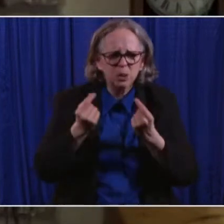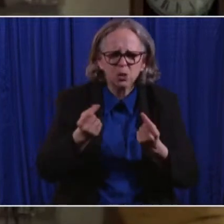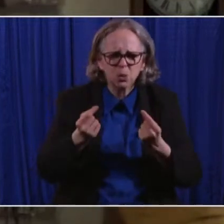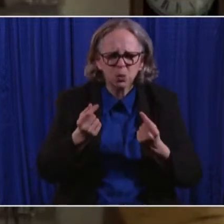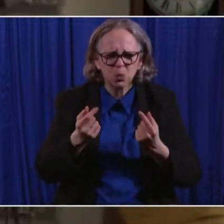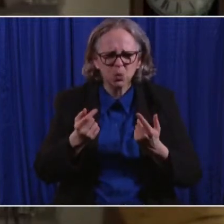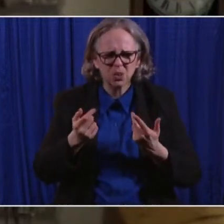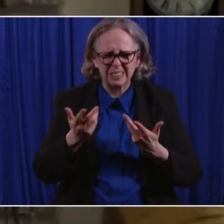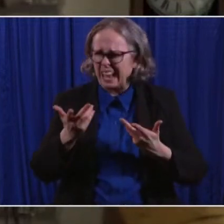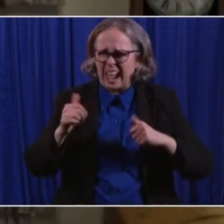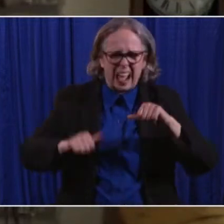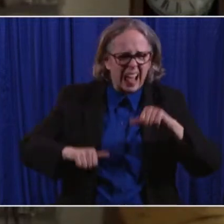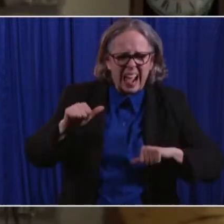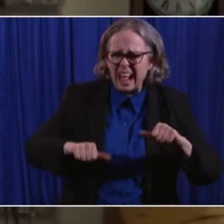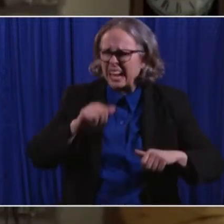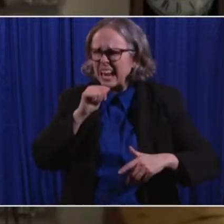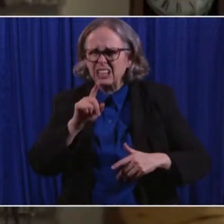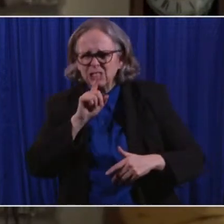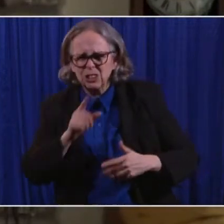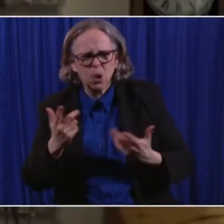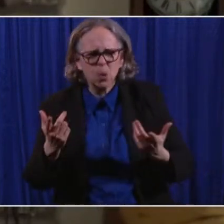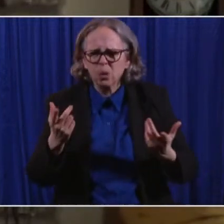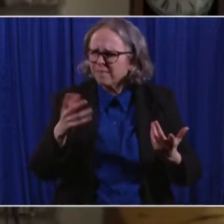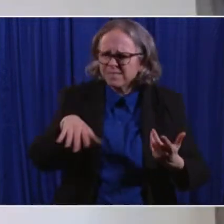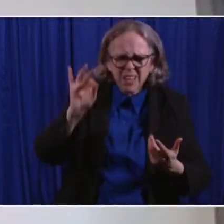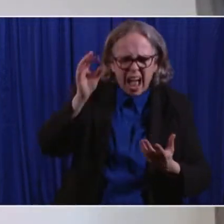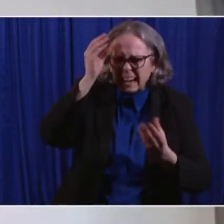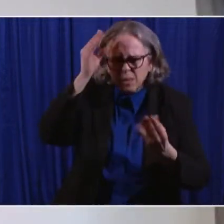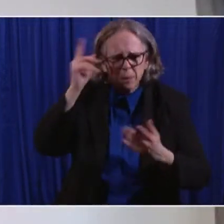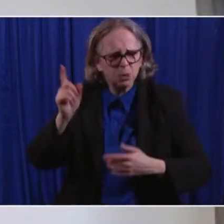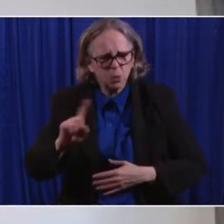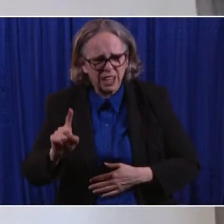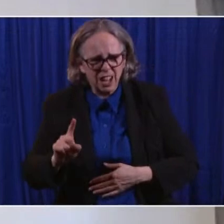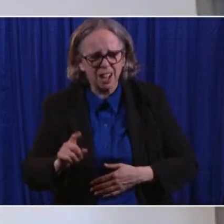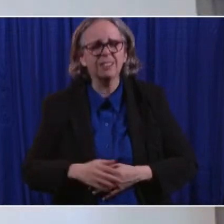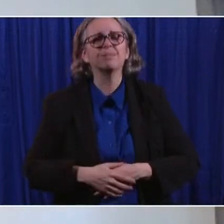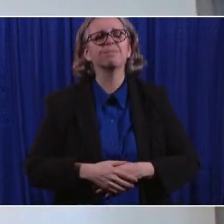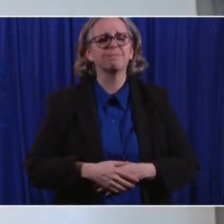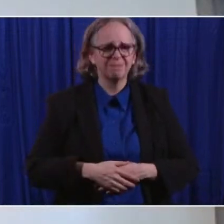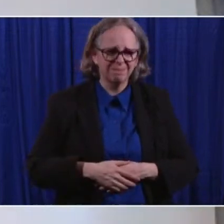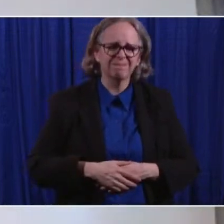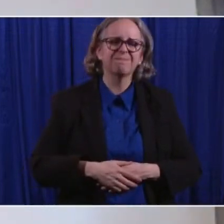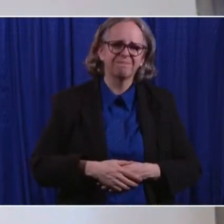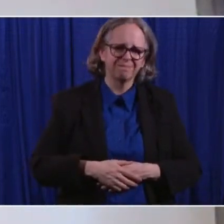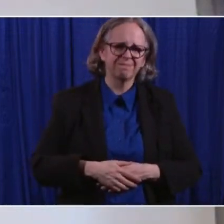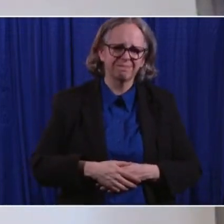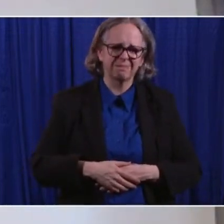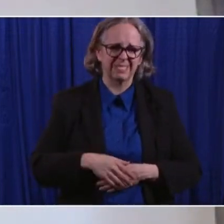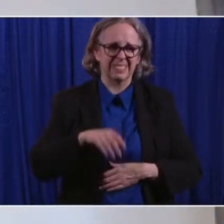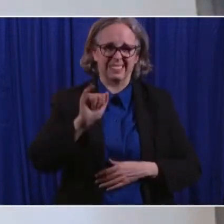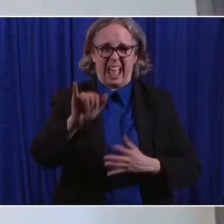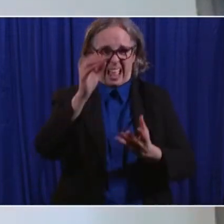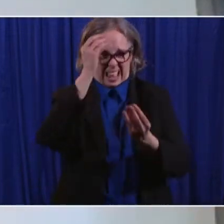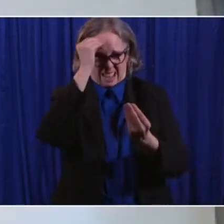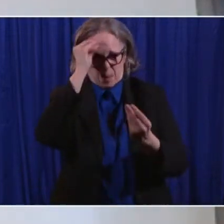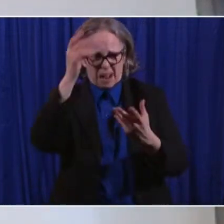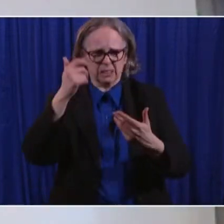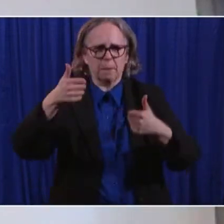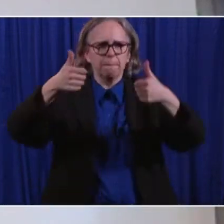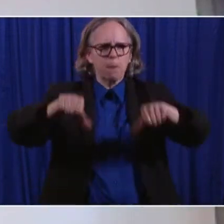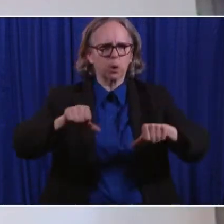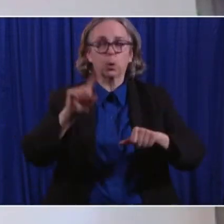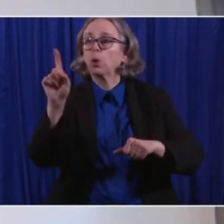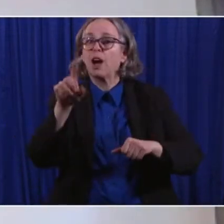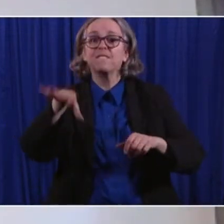sure what all that means, where can they look this up? Absolutely. So we post everything. They can go to one of two places. We